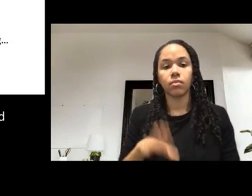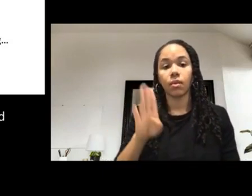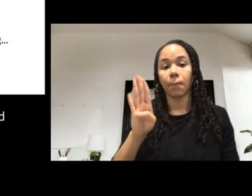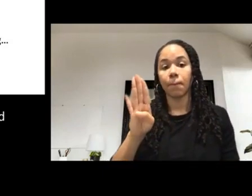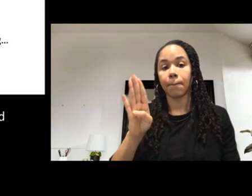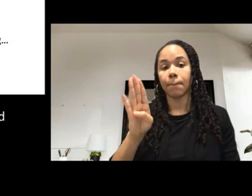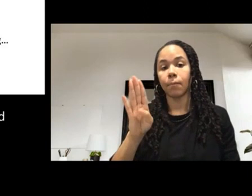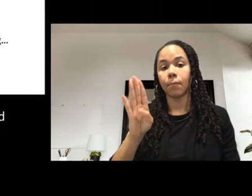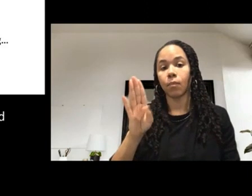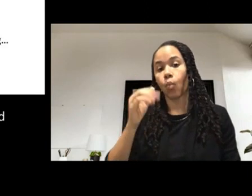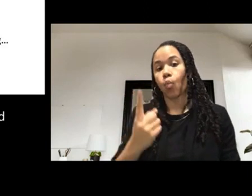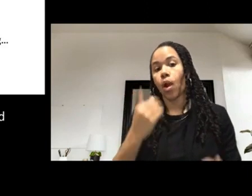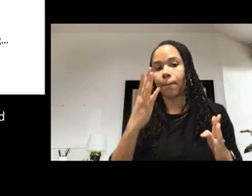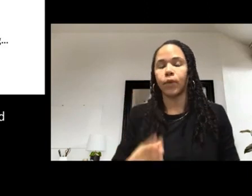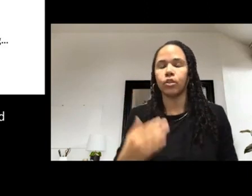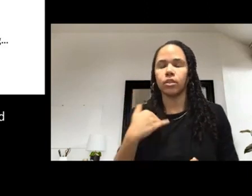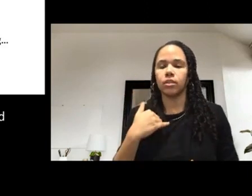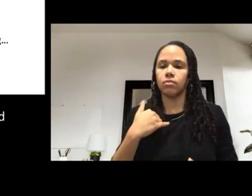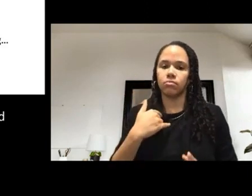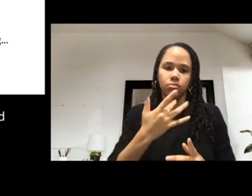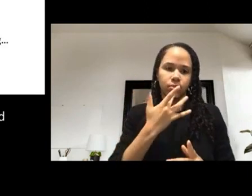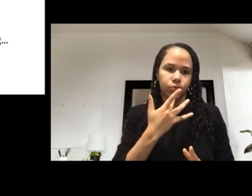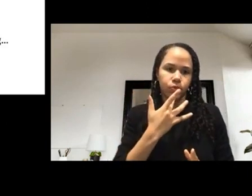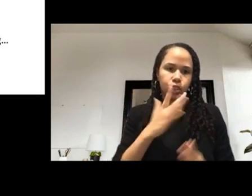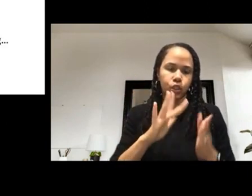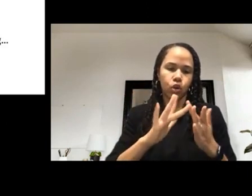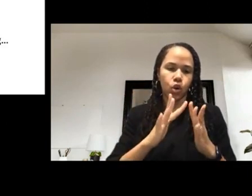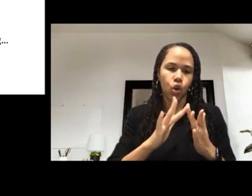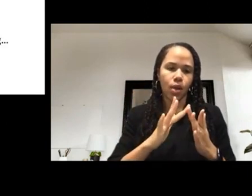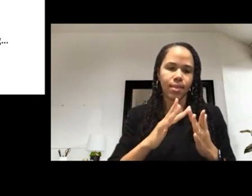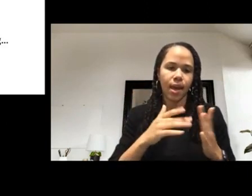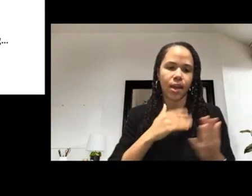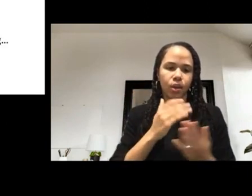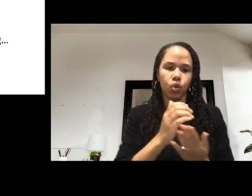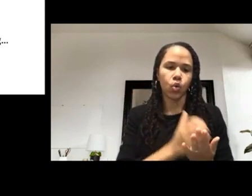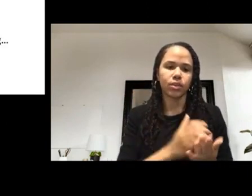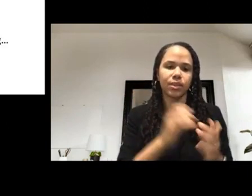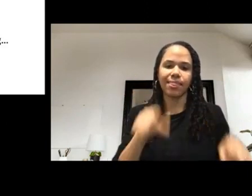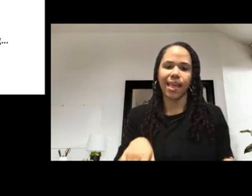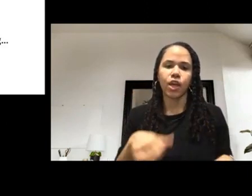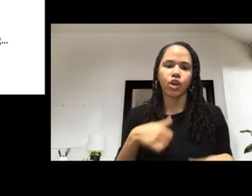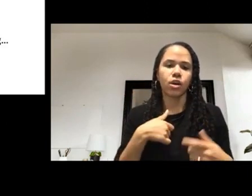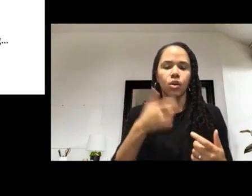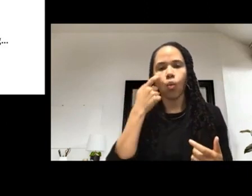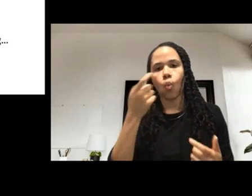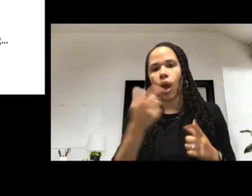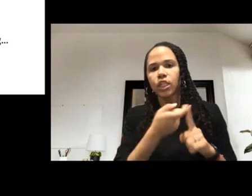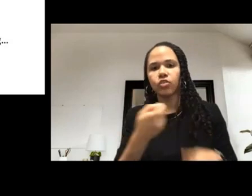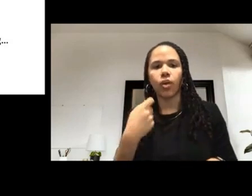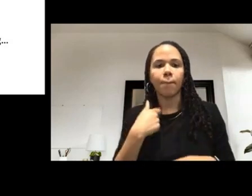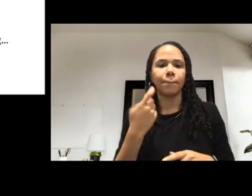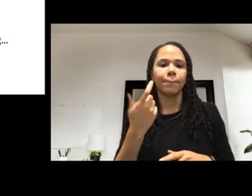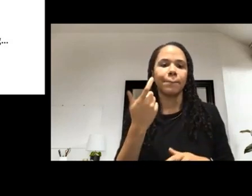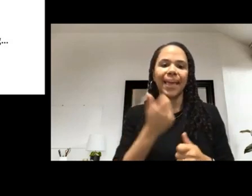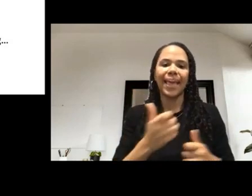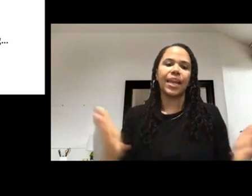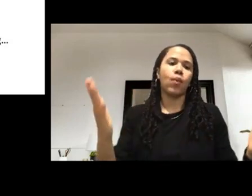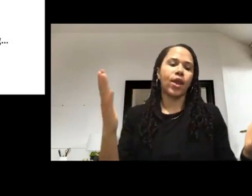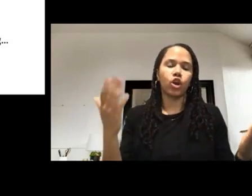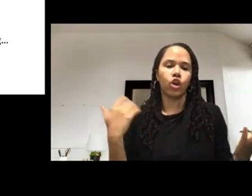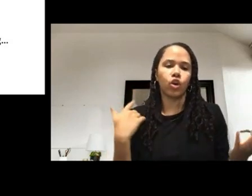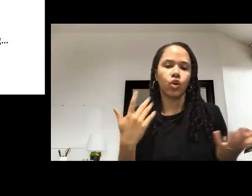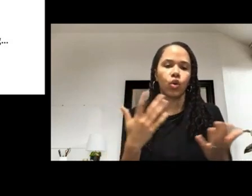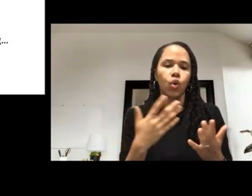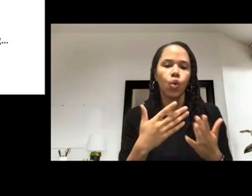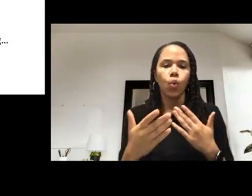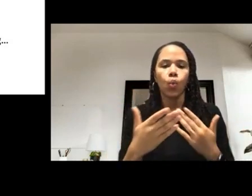relax more. You're not staying at a desk watching the instructor. Here you can just watch from anywhere. And it's something that just makes them feel